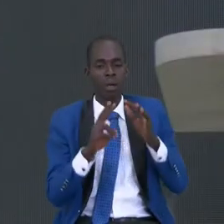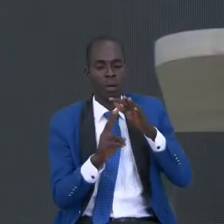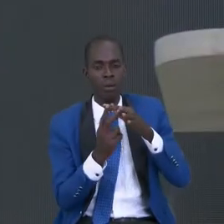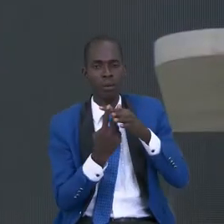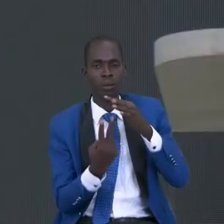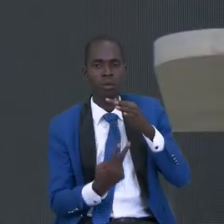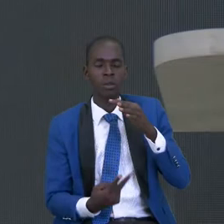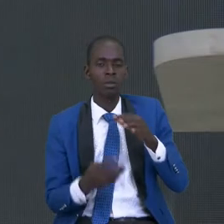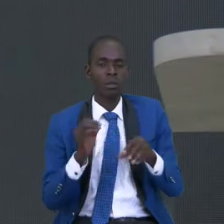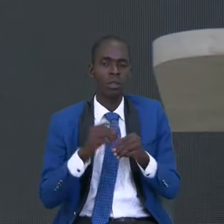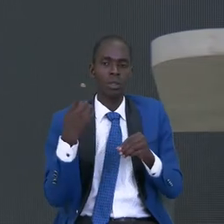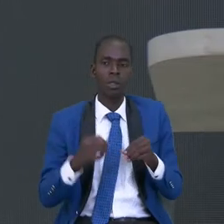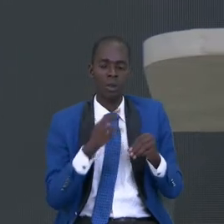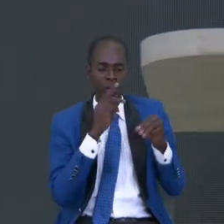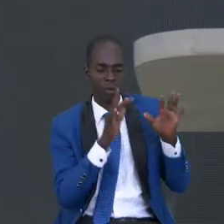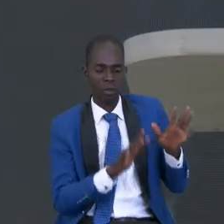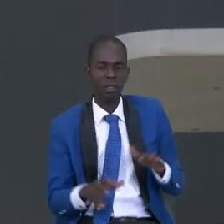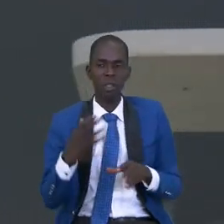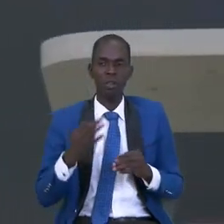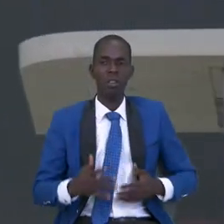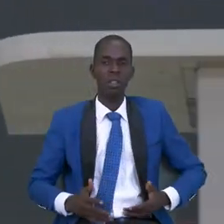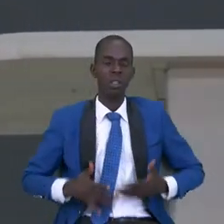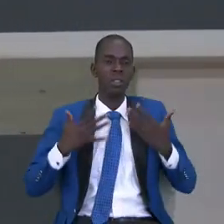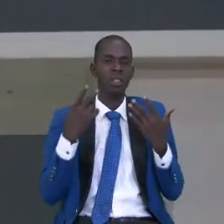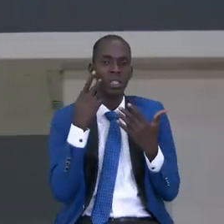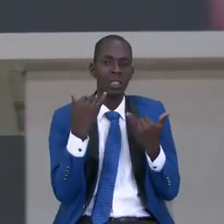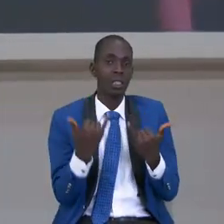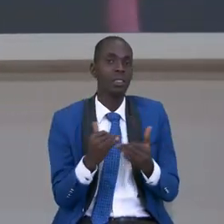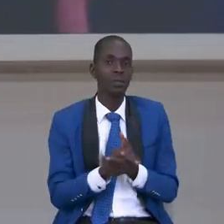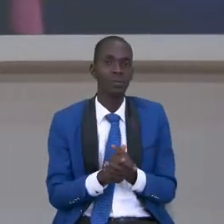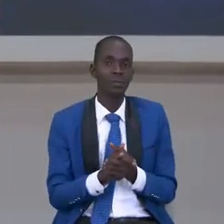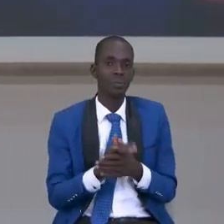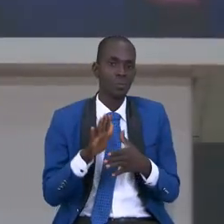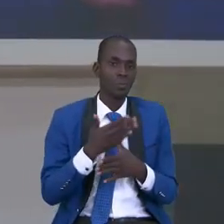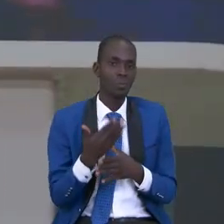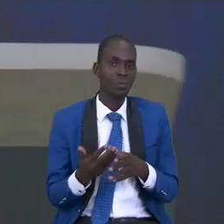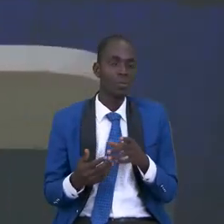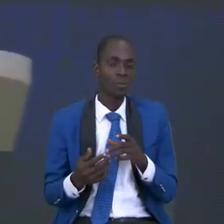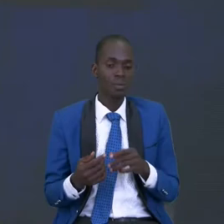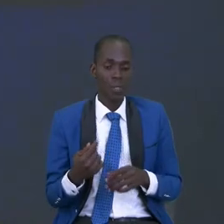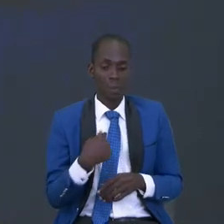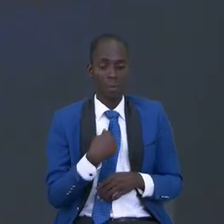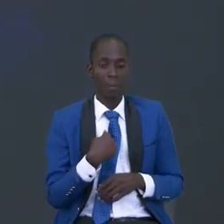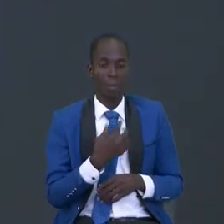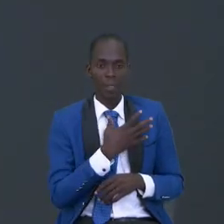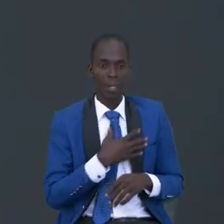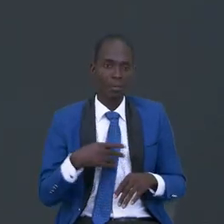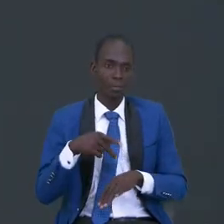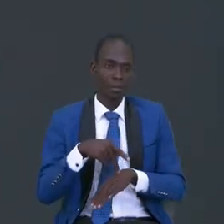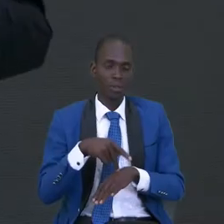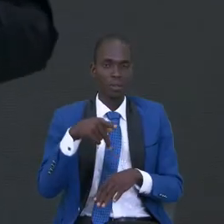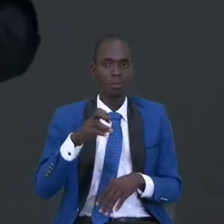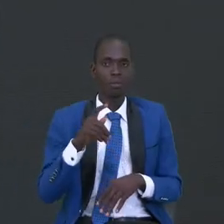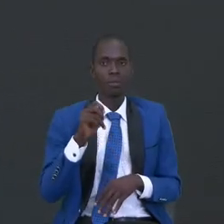the ocean of life. Now, between me and Peter, I'm